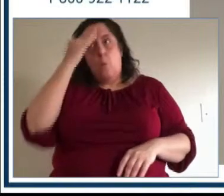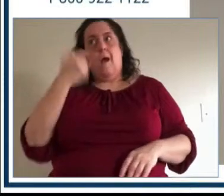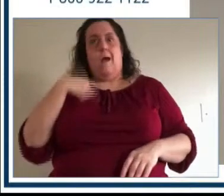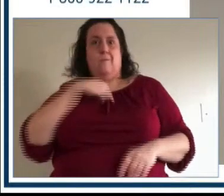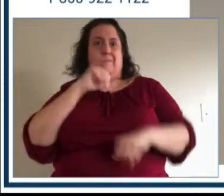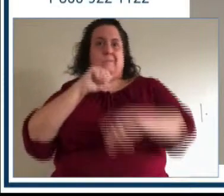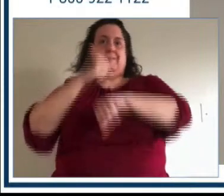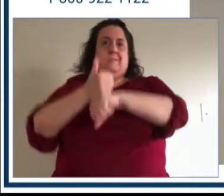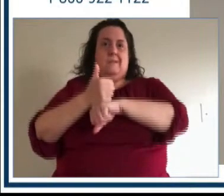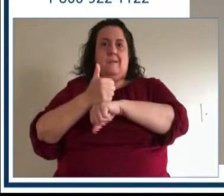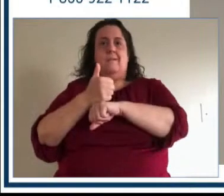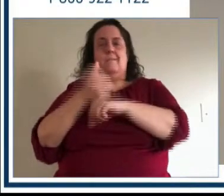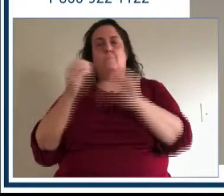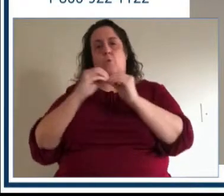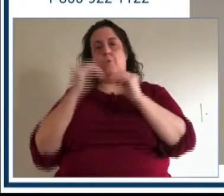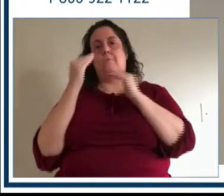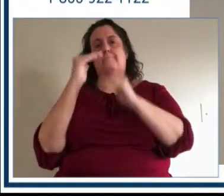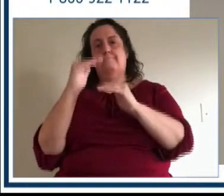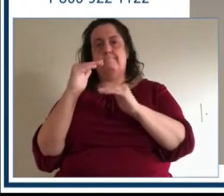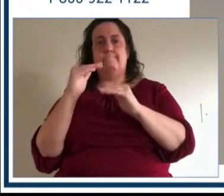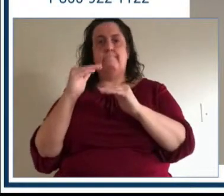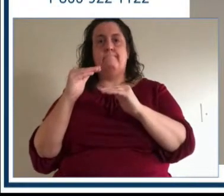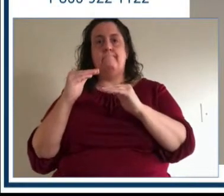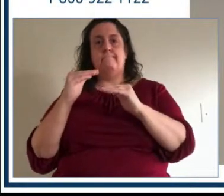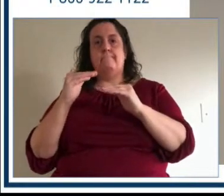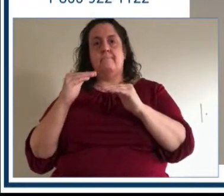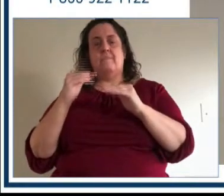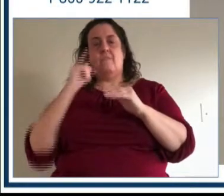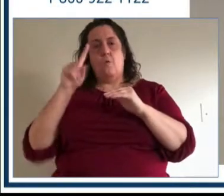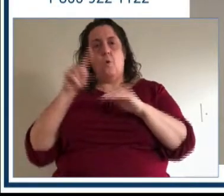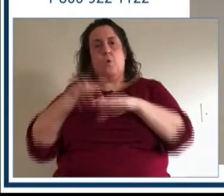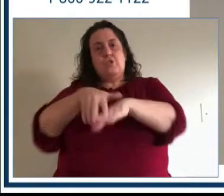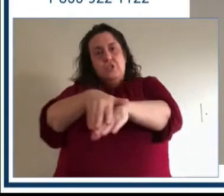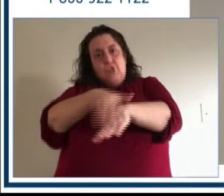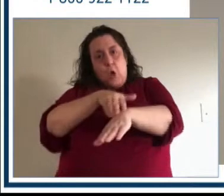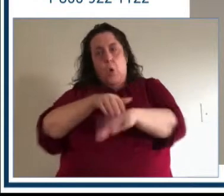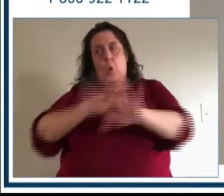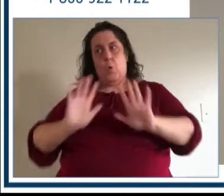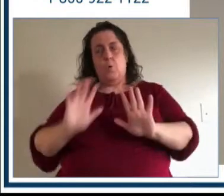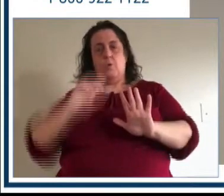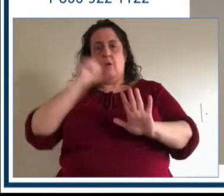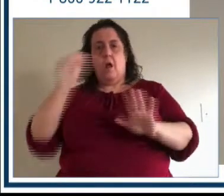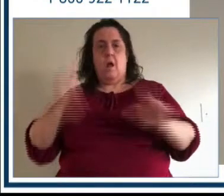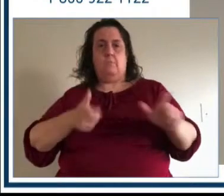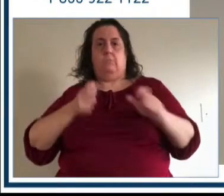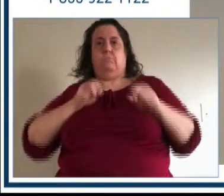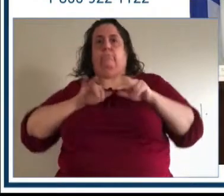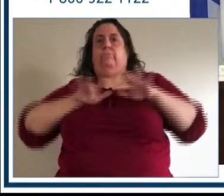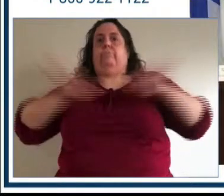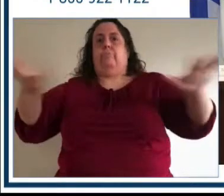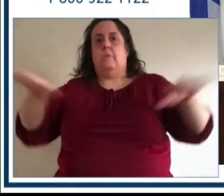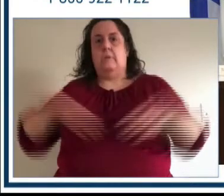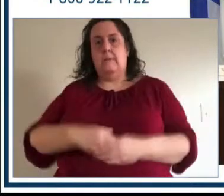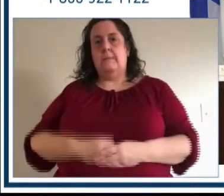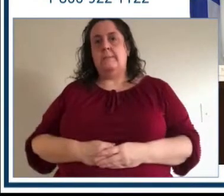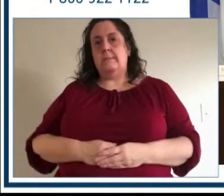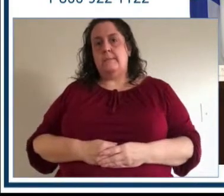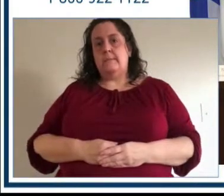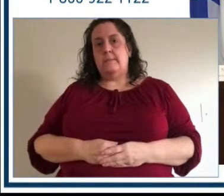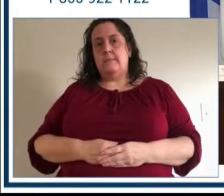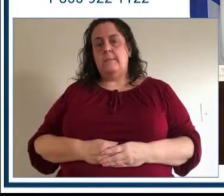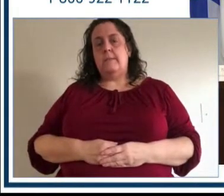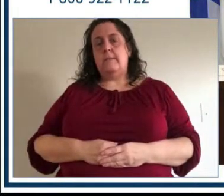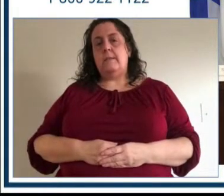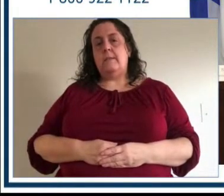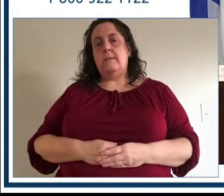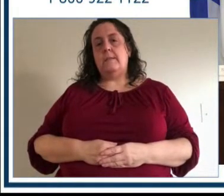we're announcing today to slow that spread down, keep it under control. Elizabeth, do you have a follow-up question? Yes, I'm just